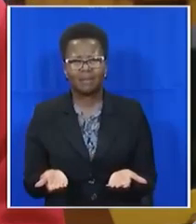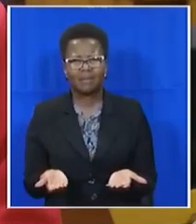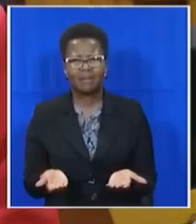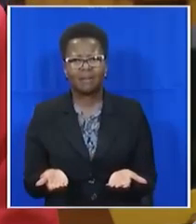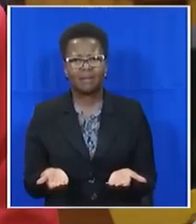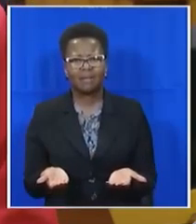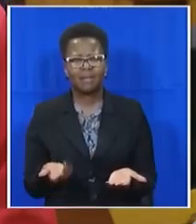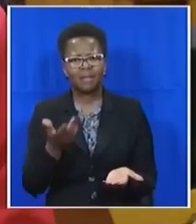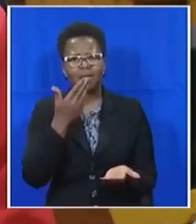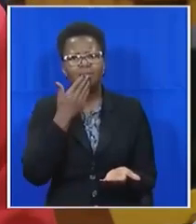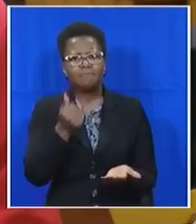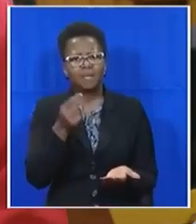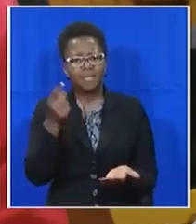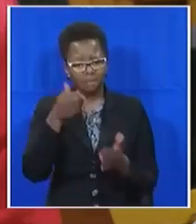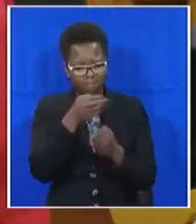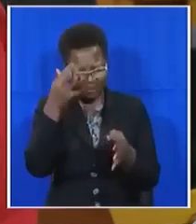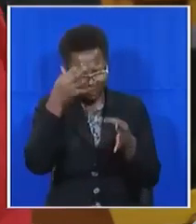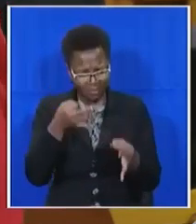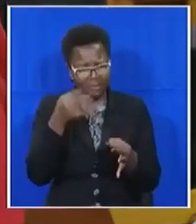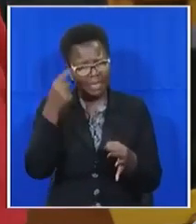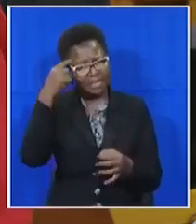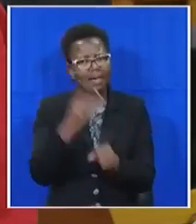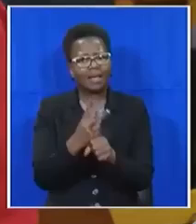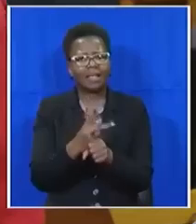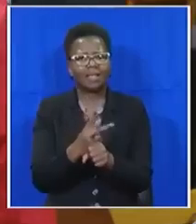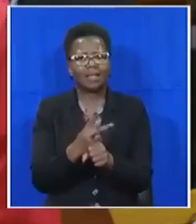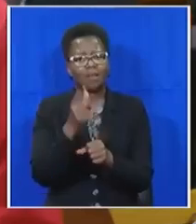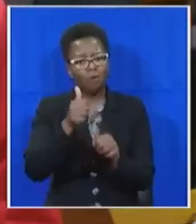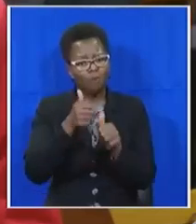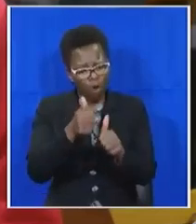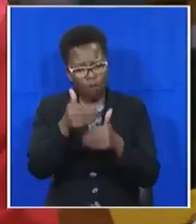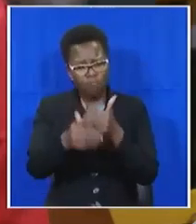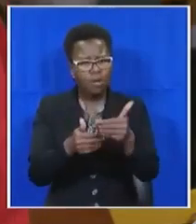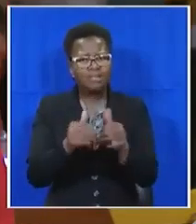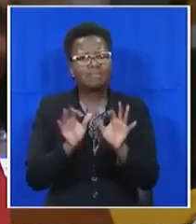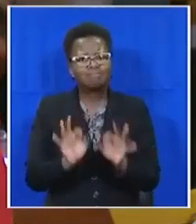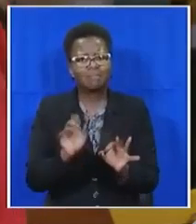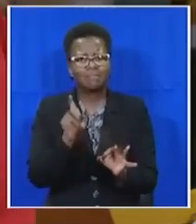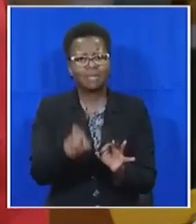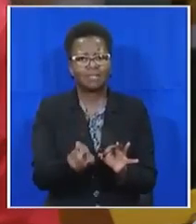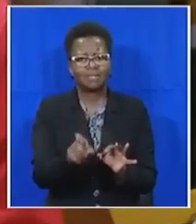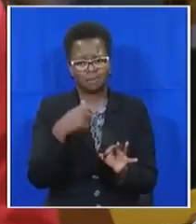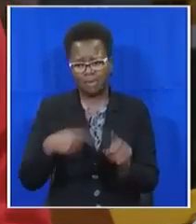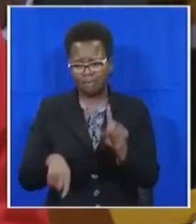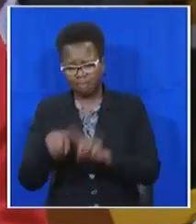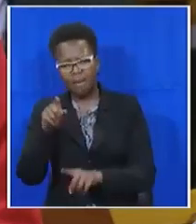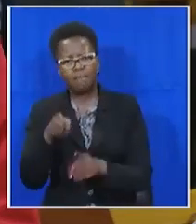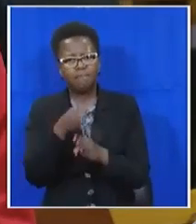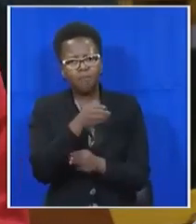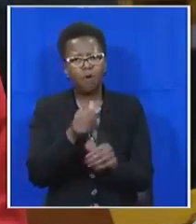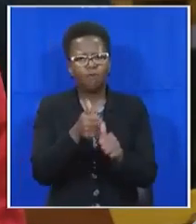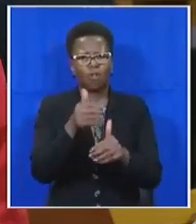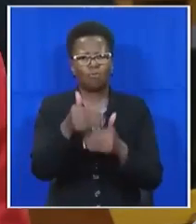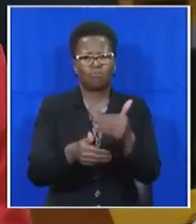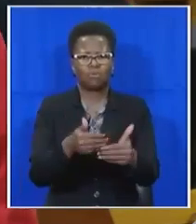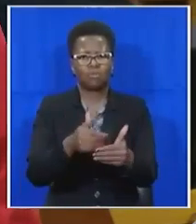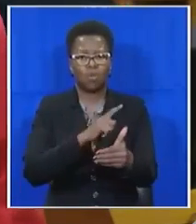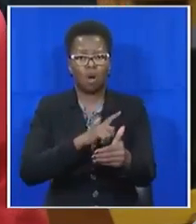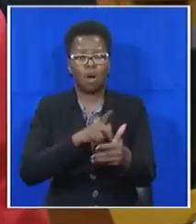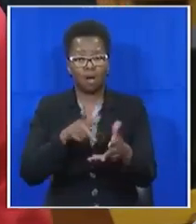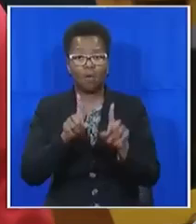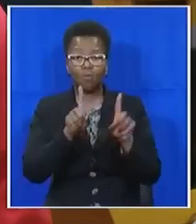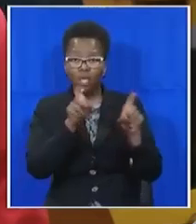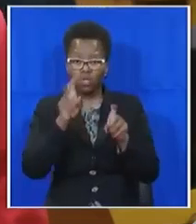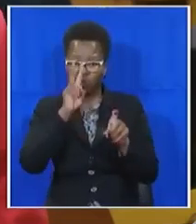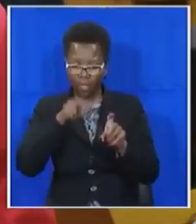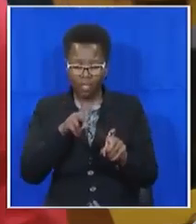have Member, to reconsider your decision. You must follow a proper process before you say our member must leave the House, because there are issues that must